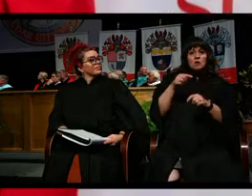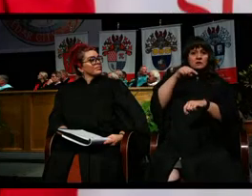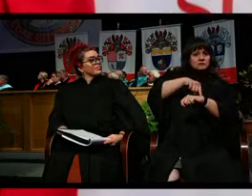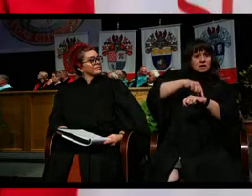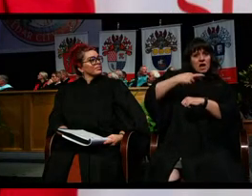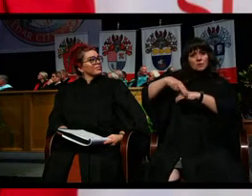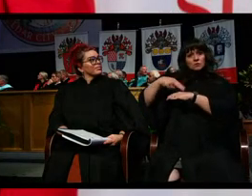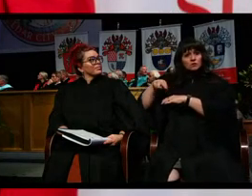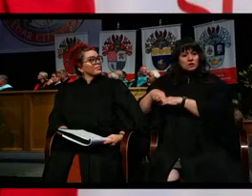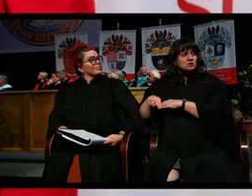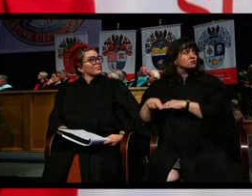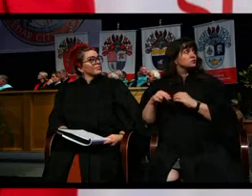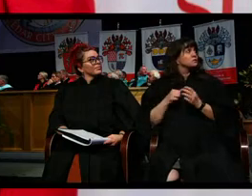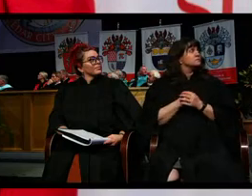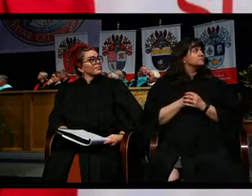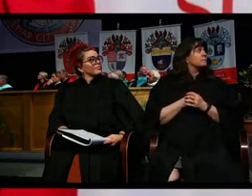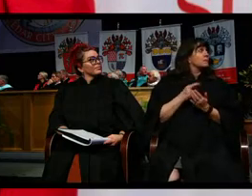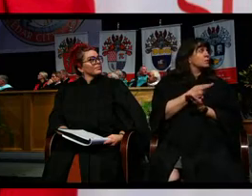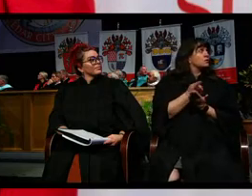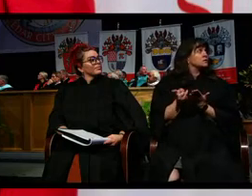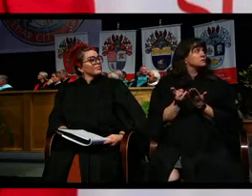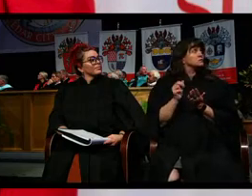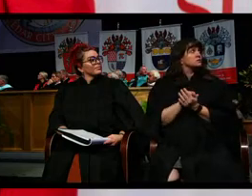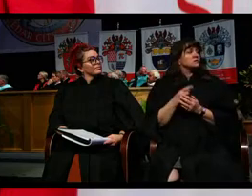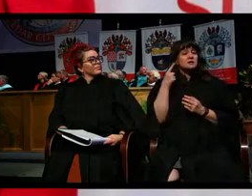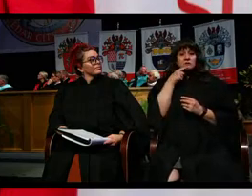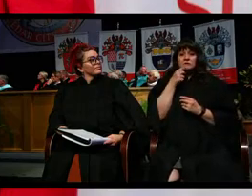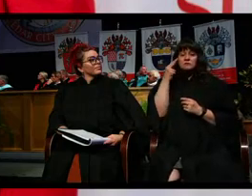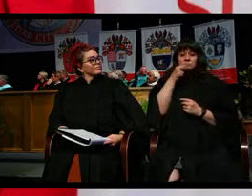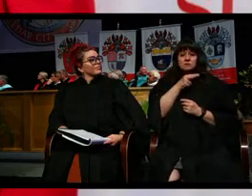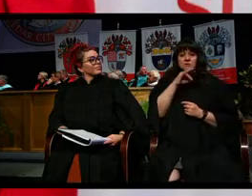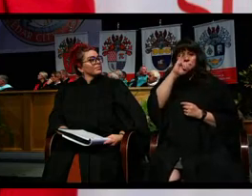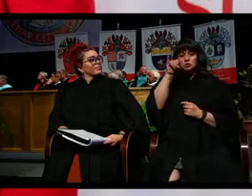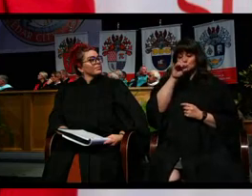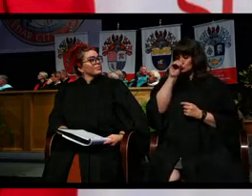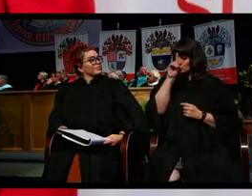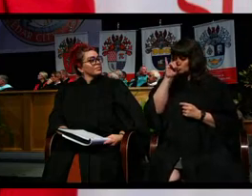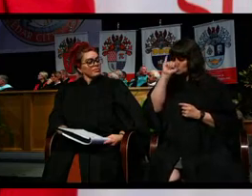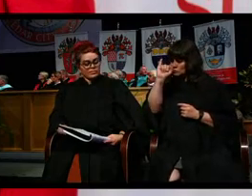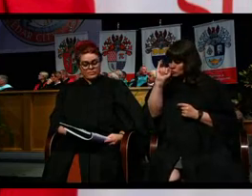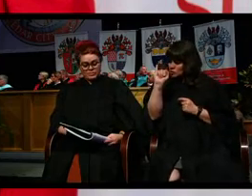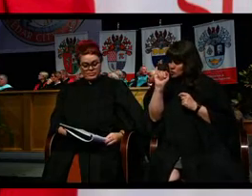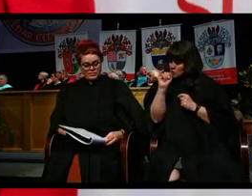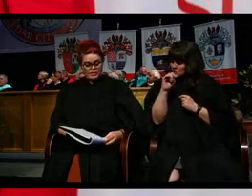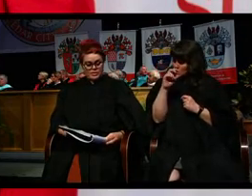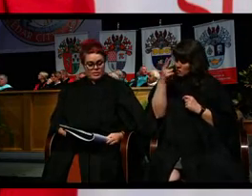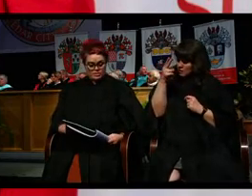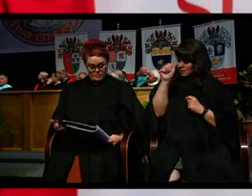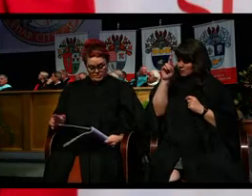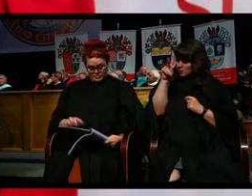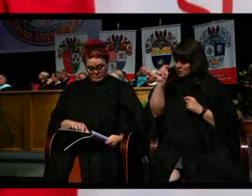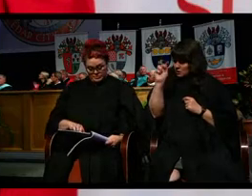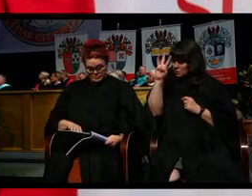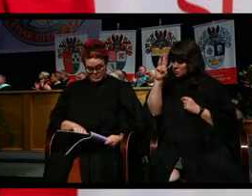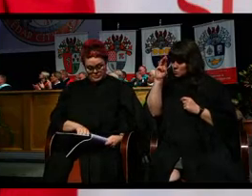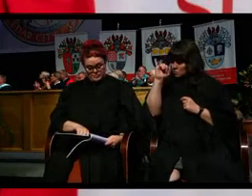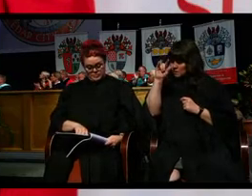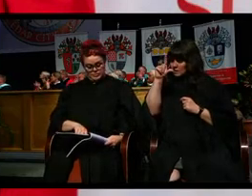we saw a hero in Jodi Hart-Wilson as she became the first woman to serve as chair of the SUU Board of Trustees.